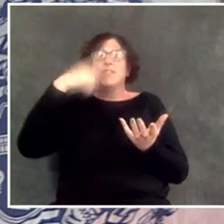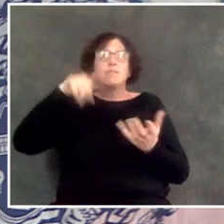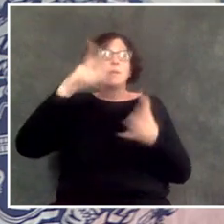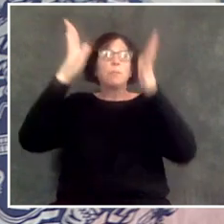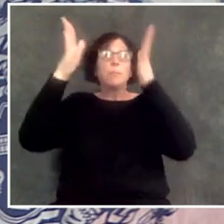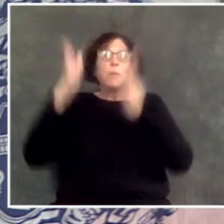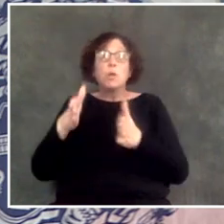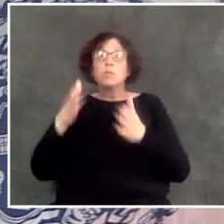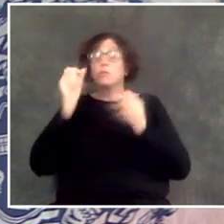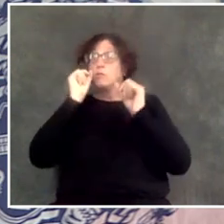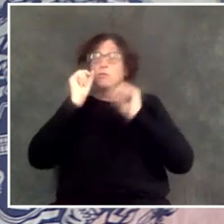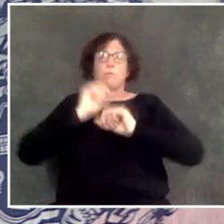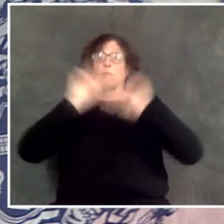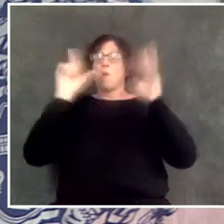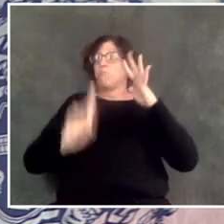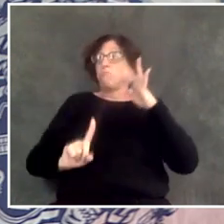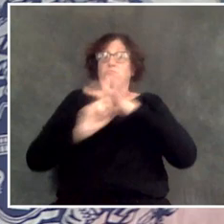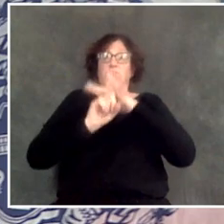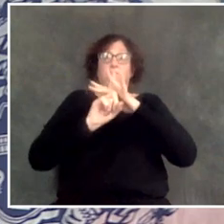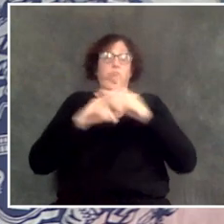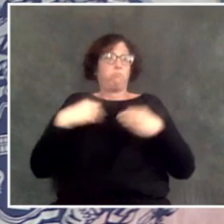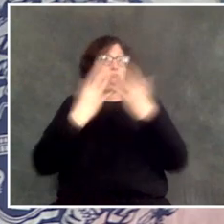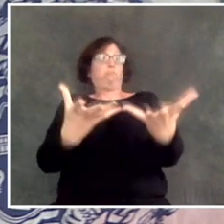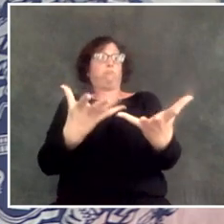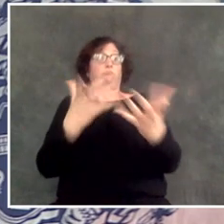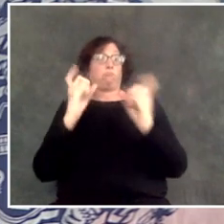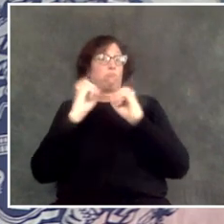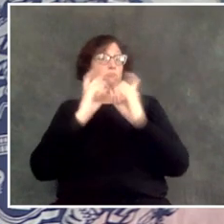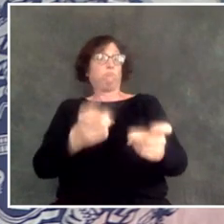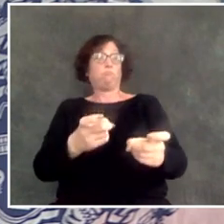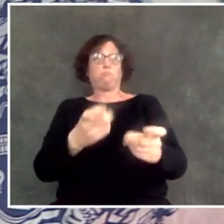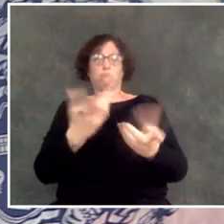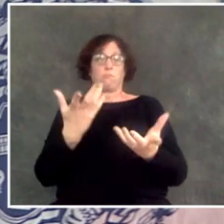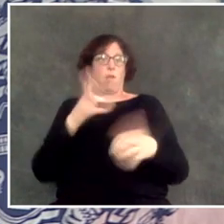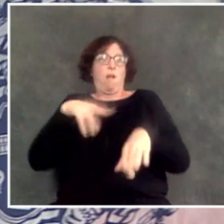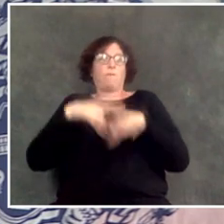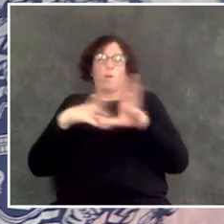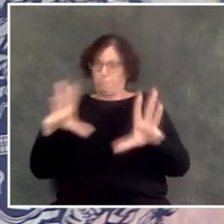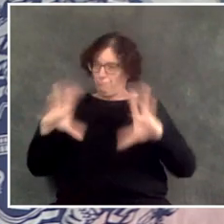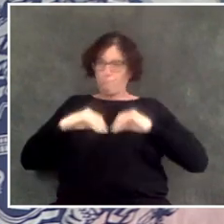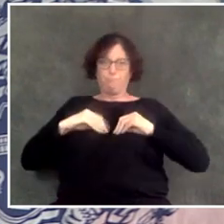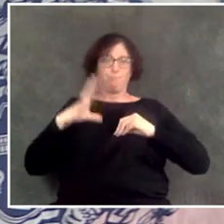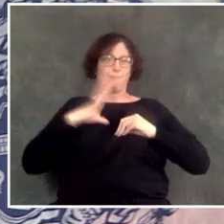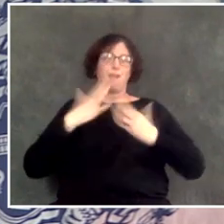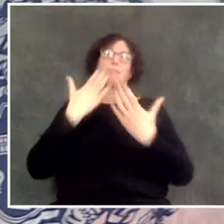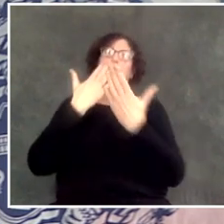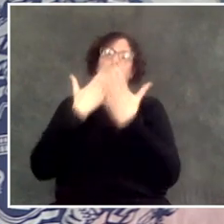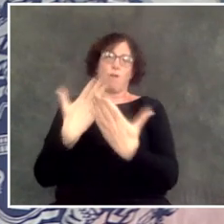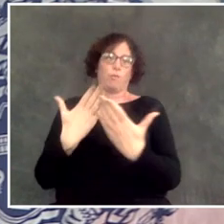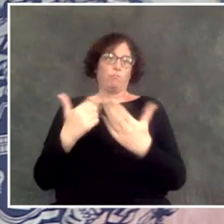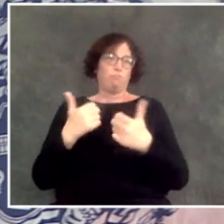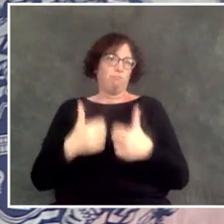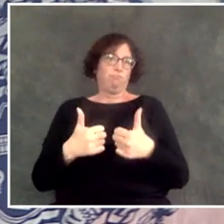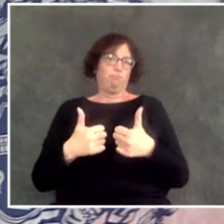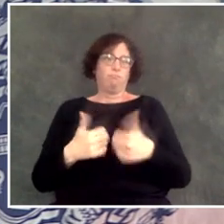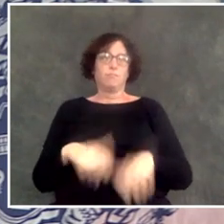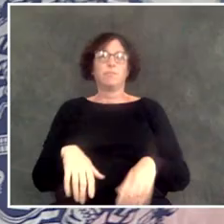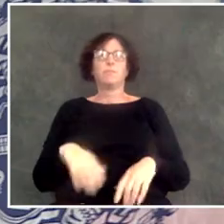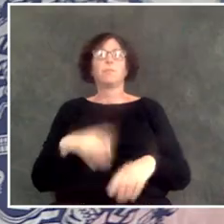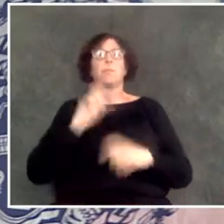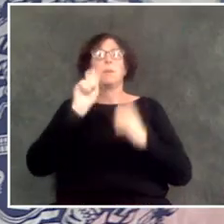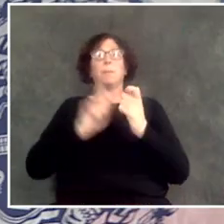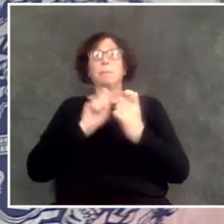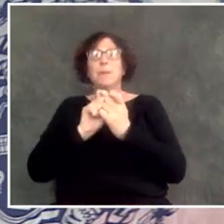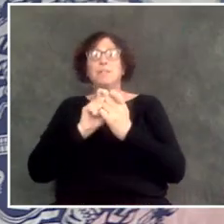in one case, and, you know, of course we're going to accept them with great gratitude. So we'll get you the details on the use, but that's a fantastic development.